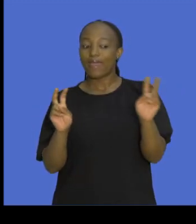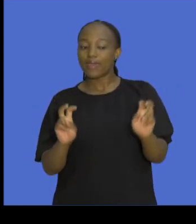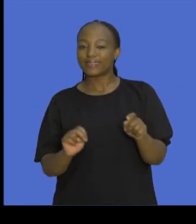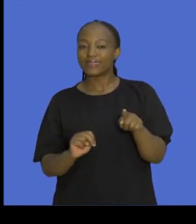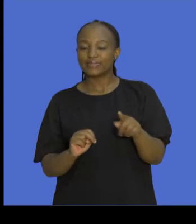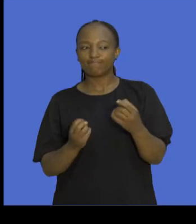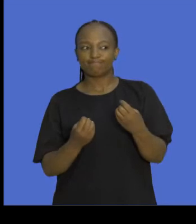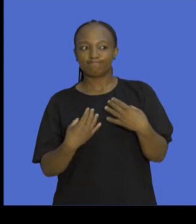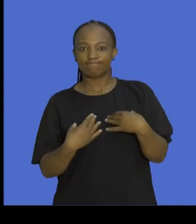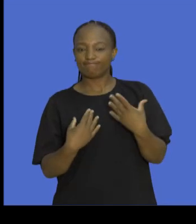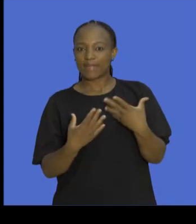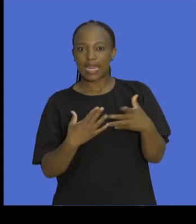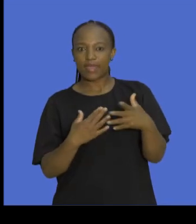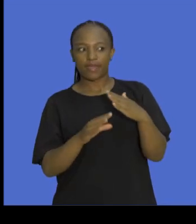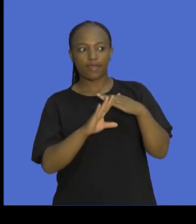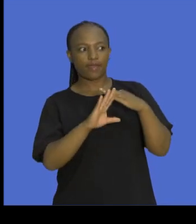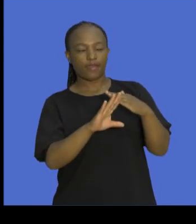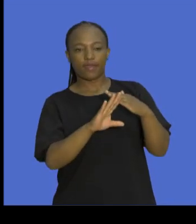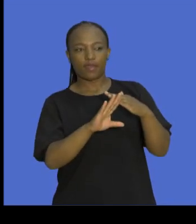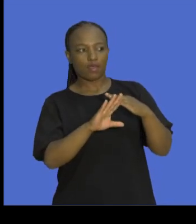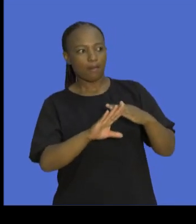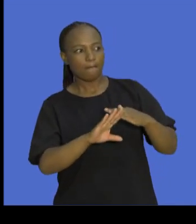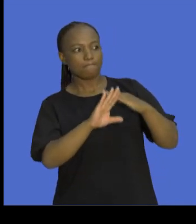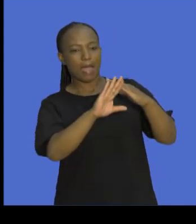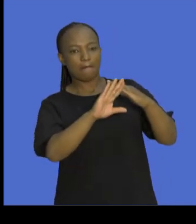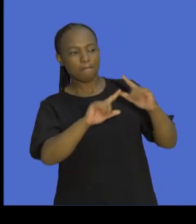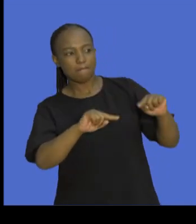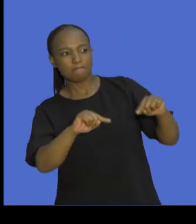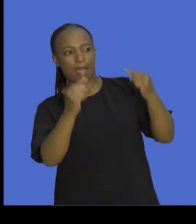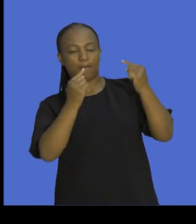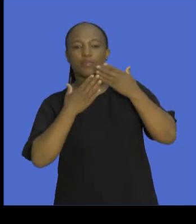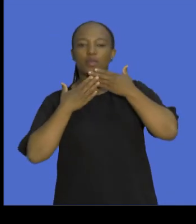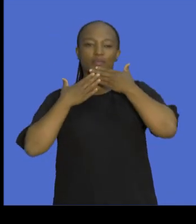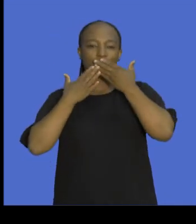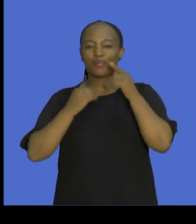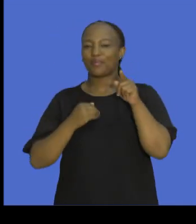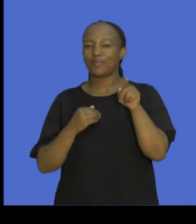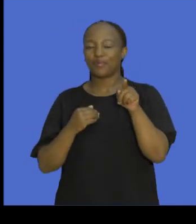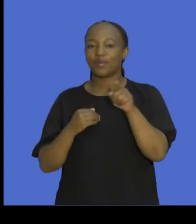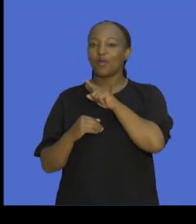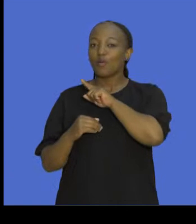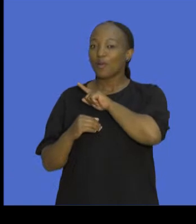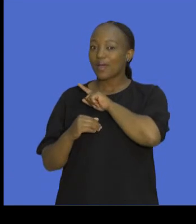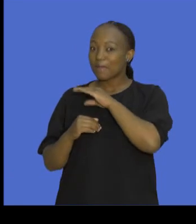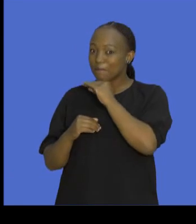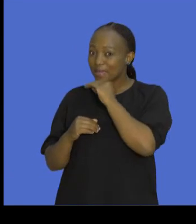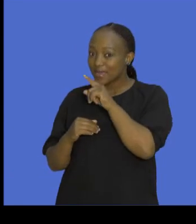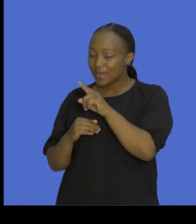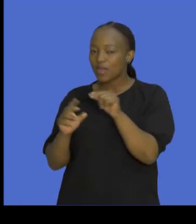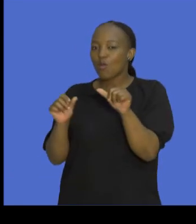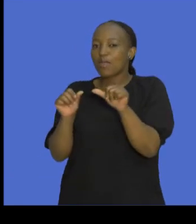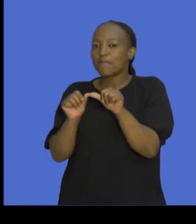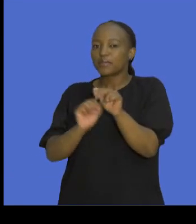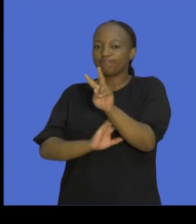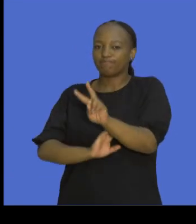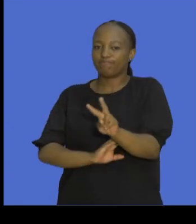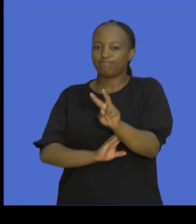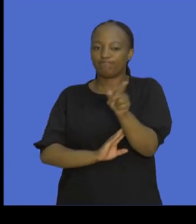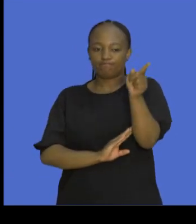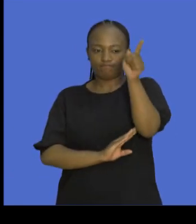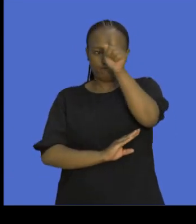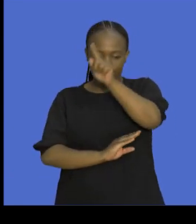provide any or offer any, you know, opposition to the flow of charge or to the current in the circuit. Then we would measure the voltage across